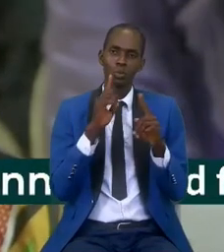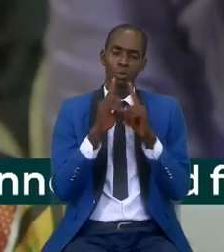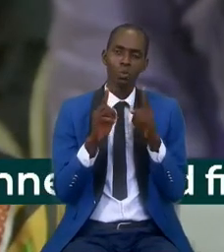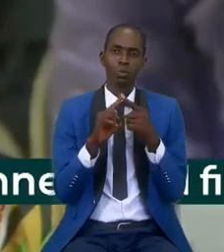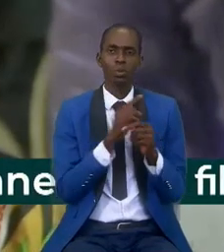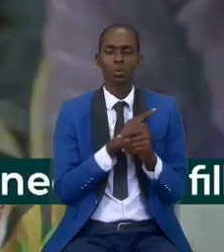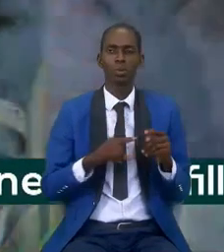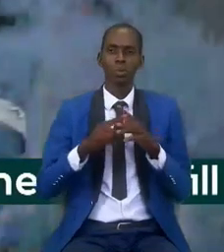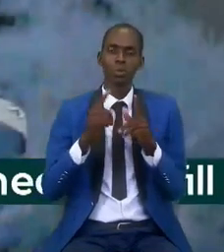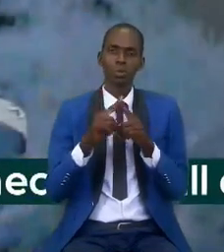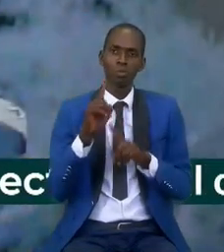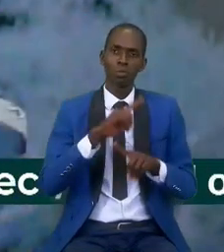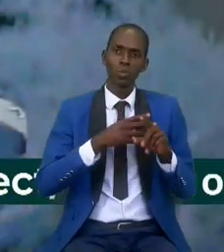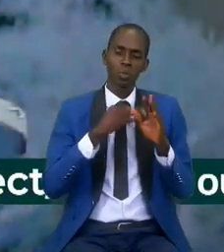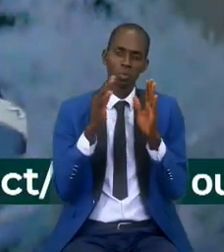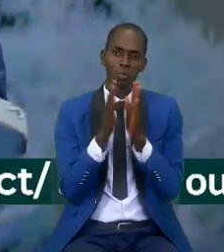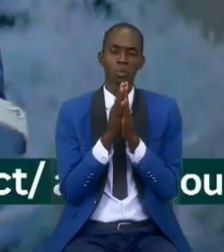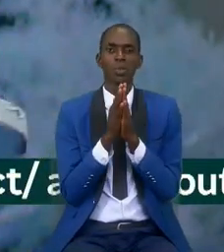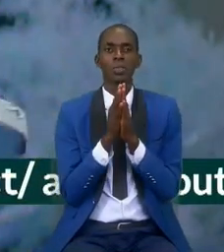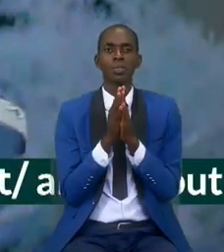at my left hand side